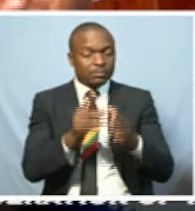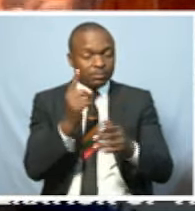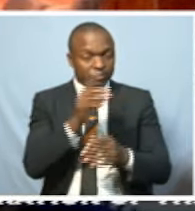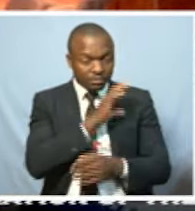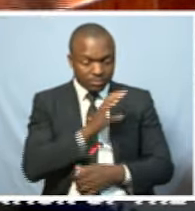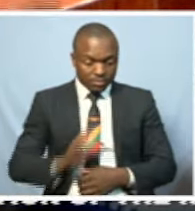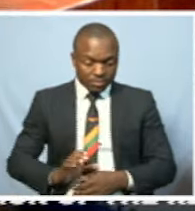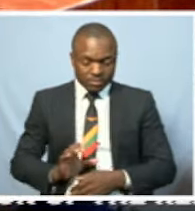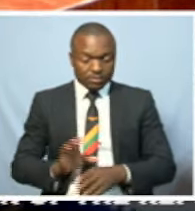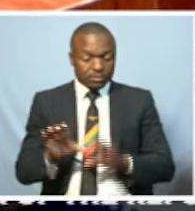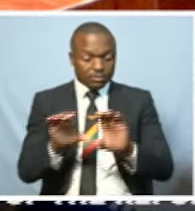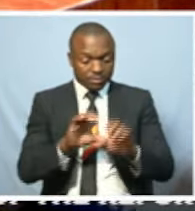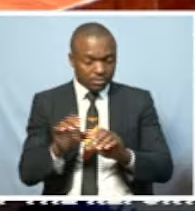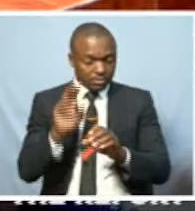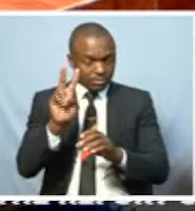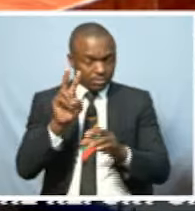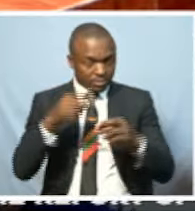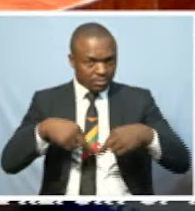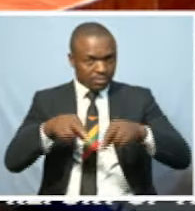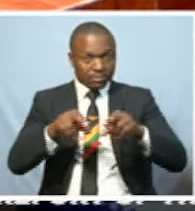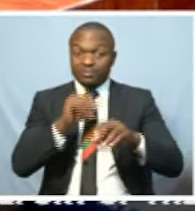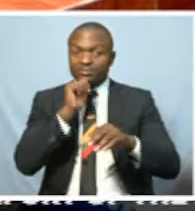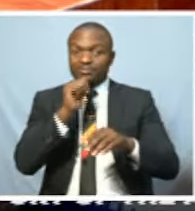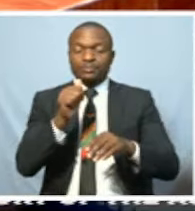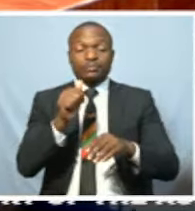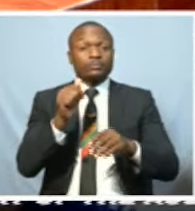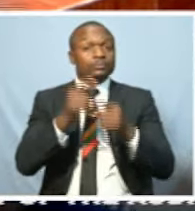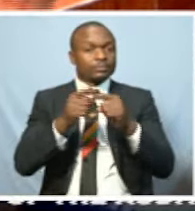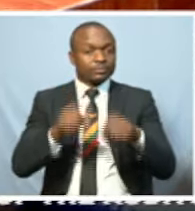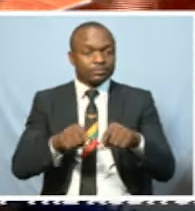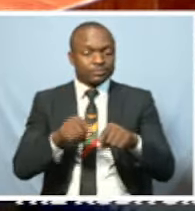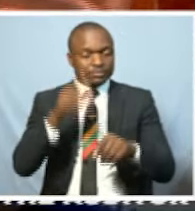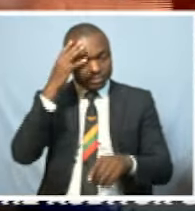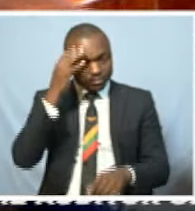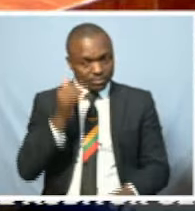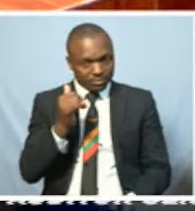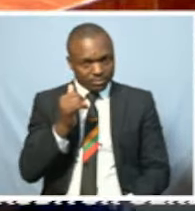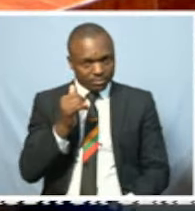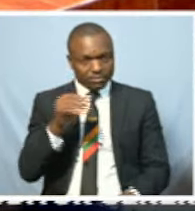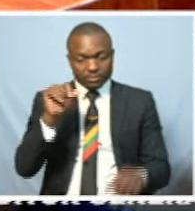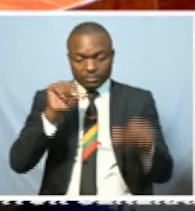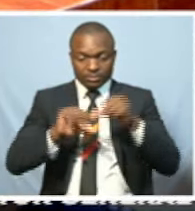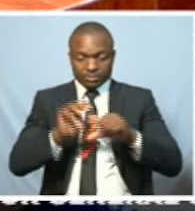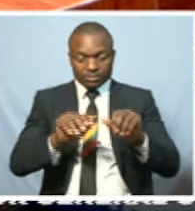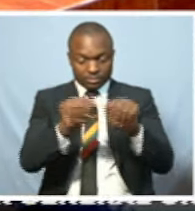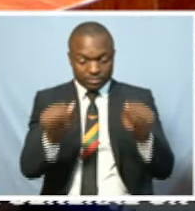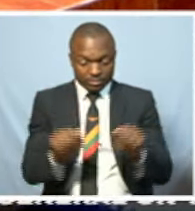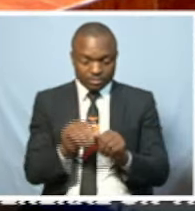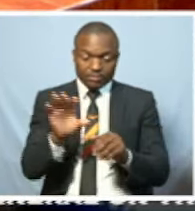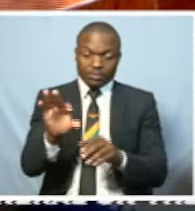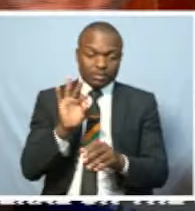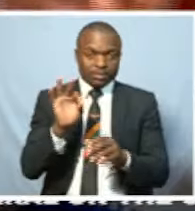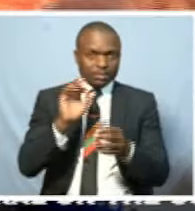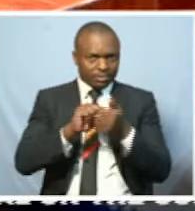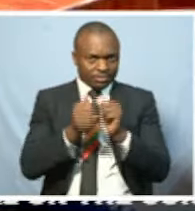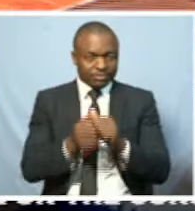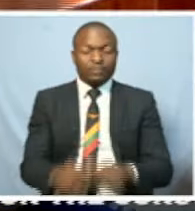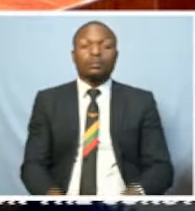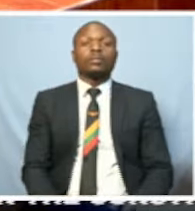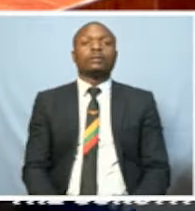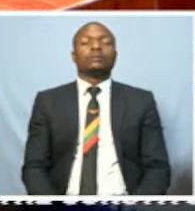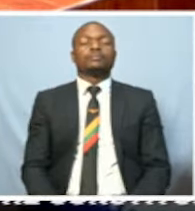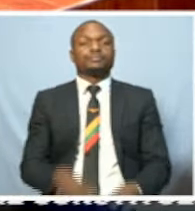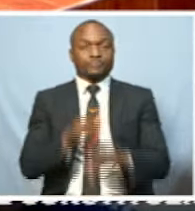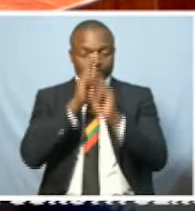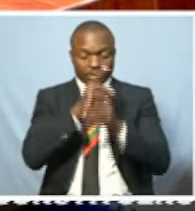2 roads, which have not been done. Hence, the Auditor General picked it as a query. And the honorable